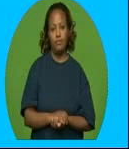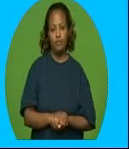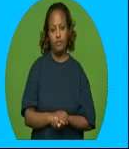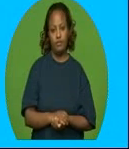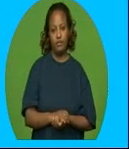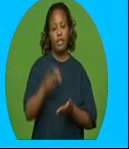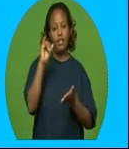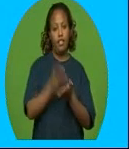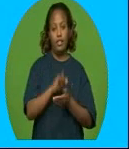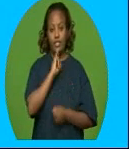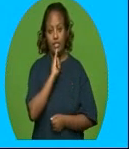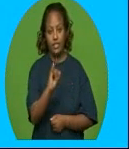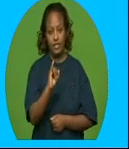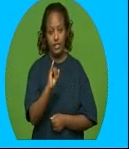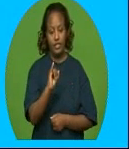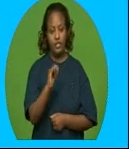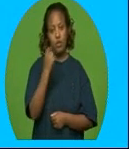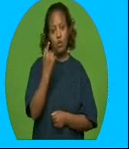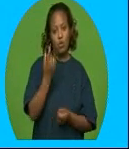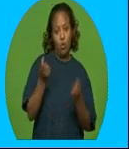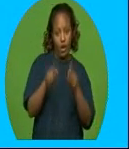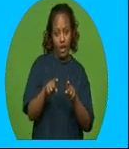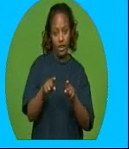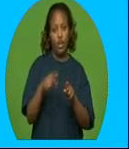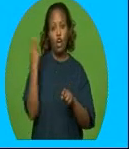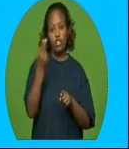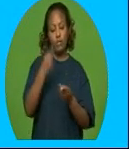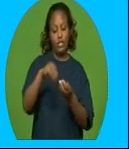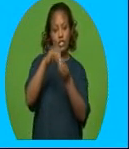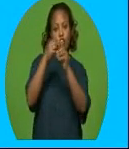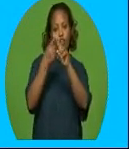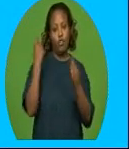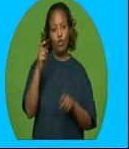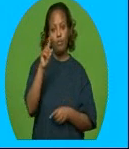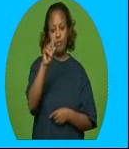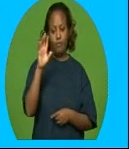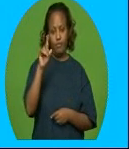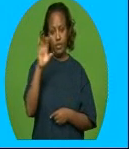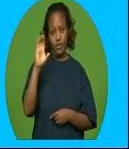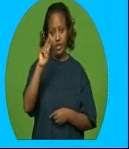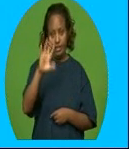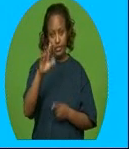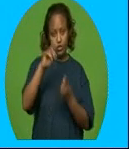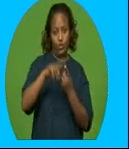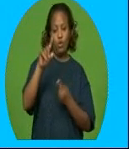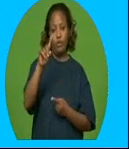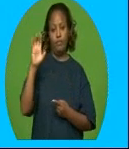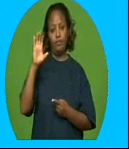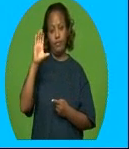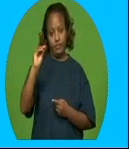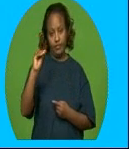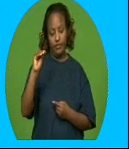increase. That is, while consumption increases from 125